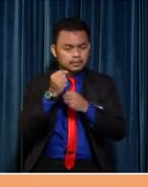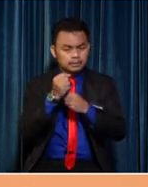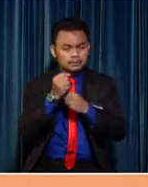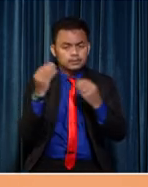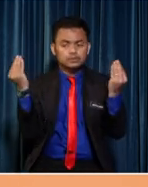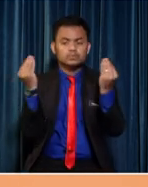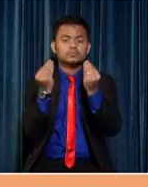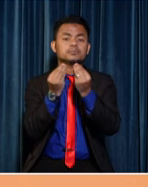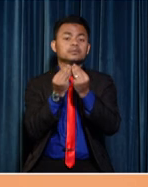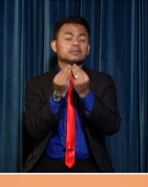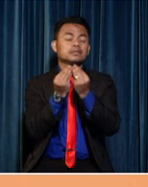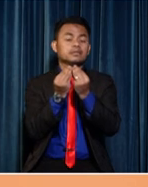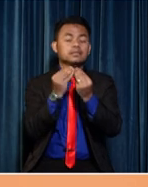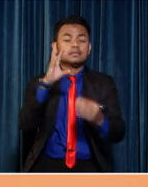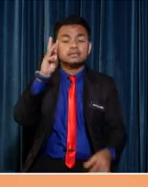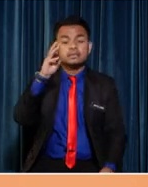of